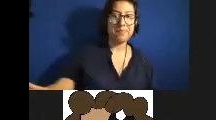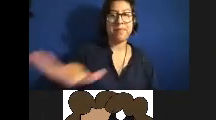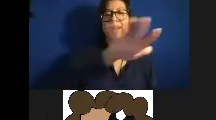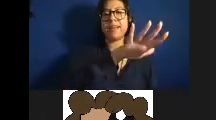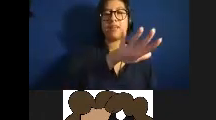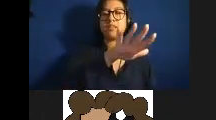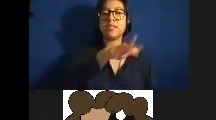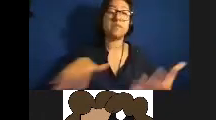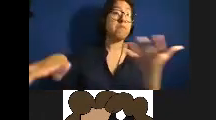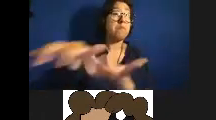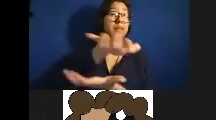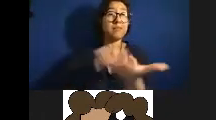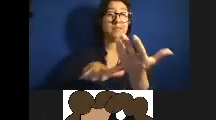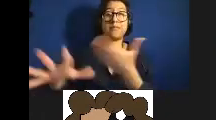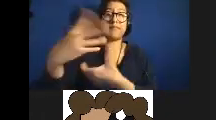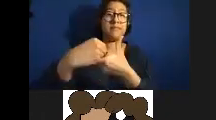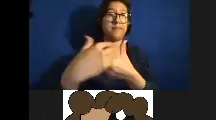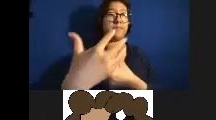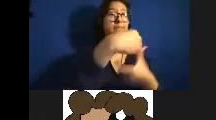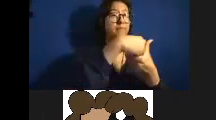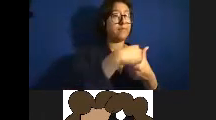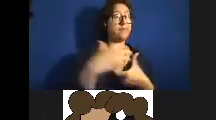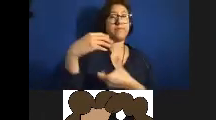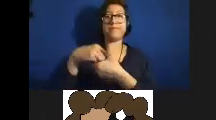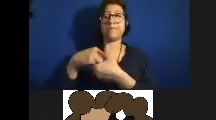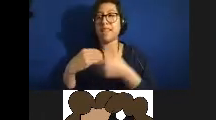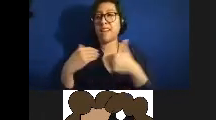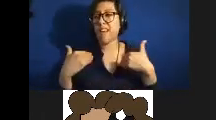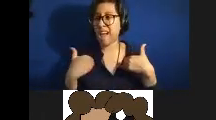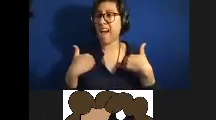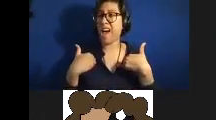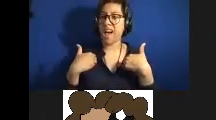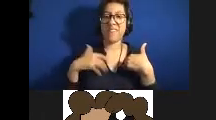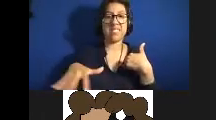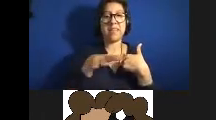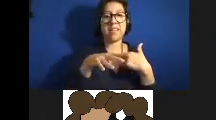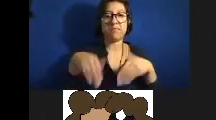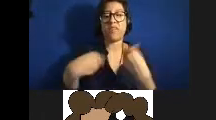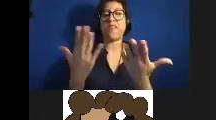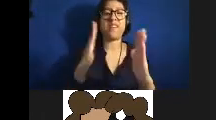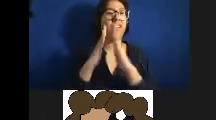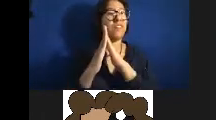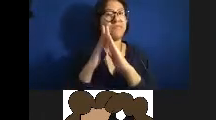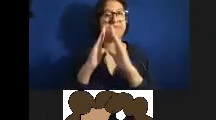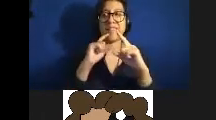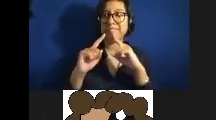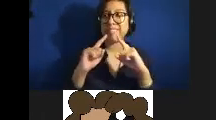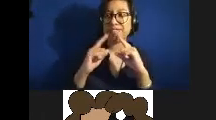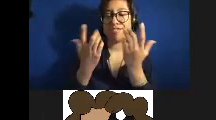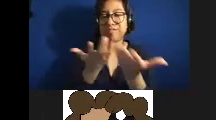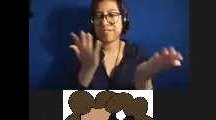are mixed and that we also provide room to have conversations about what people can do along the